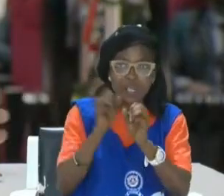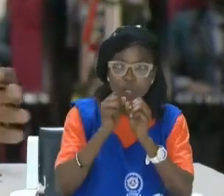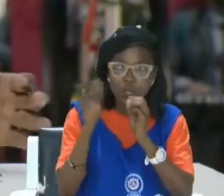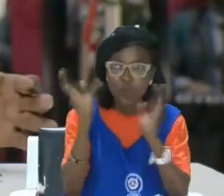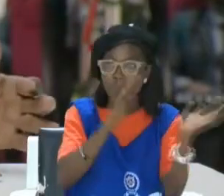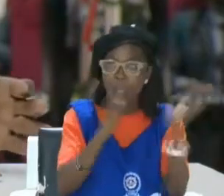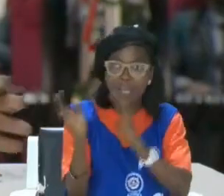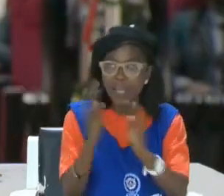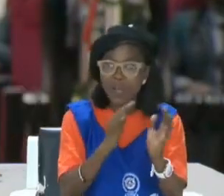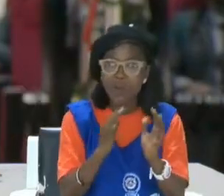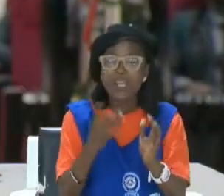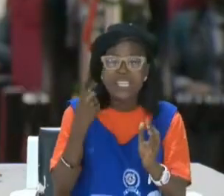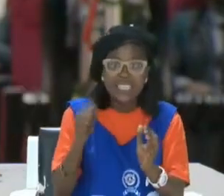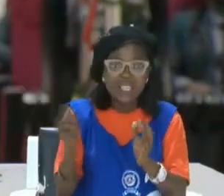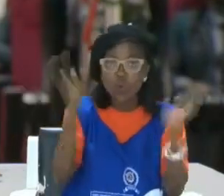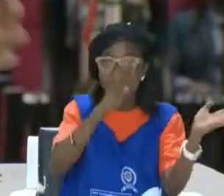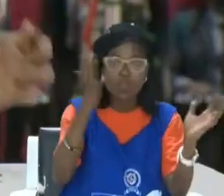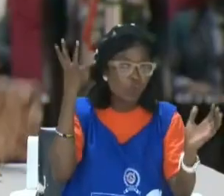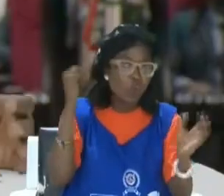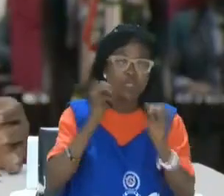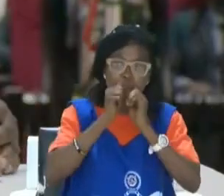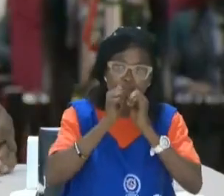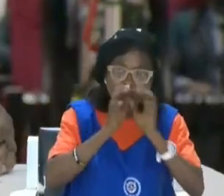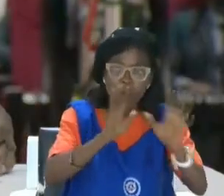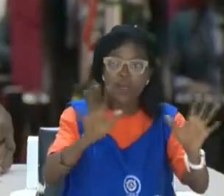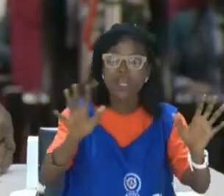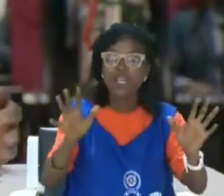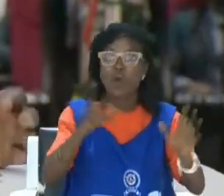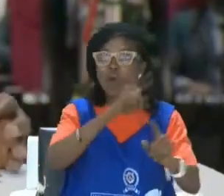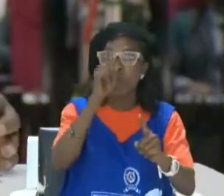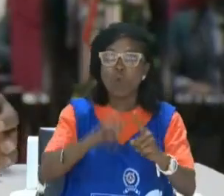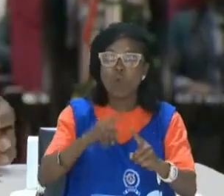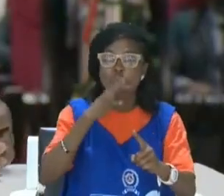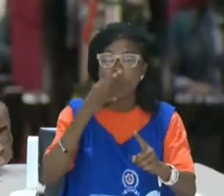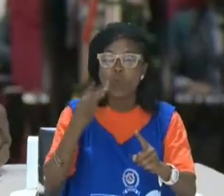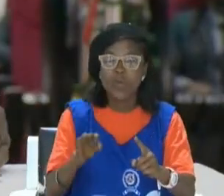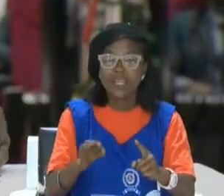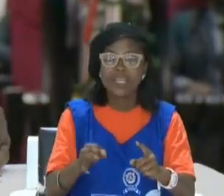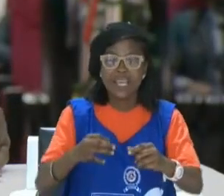The wind was blowing when he cured the leper,